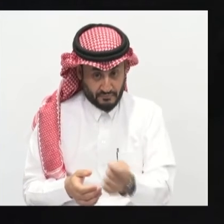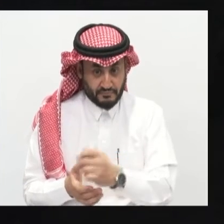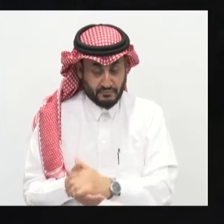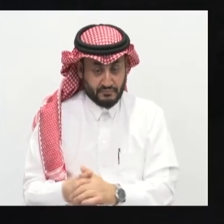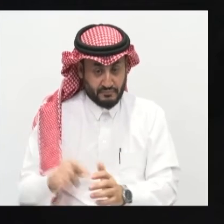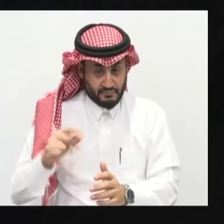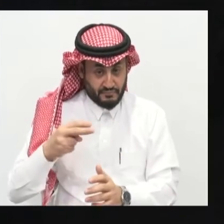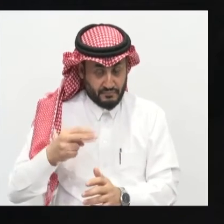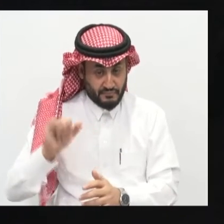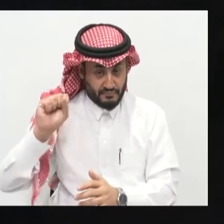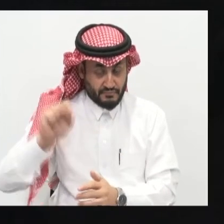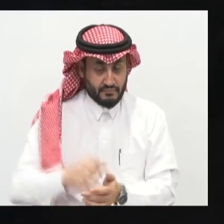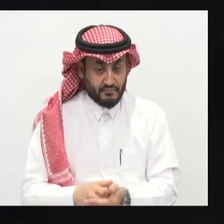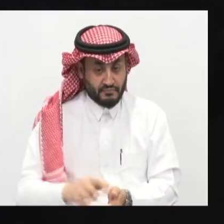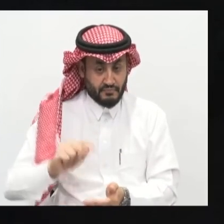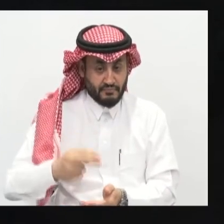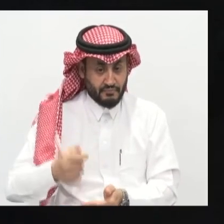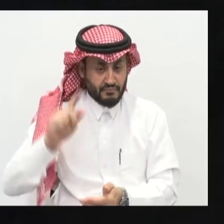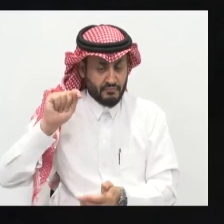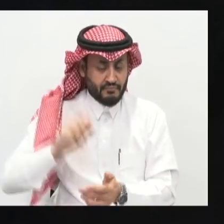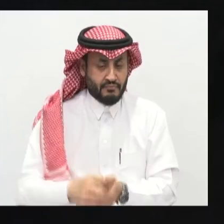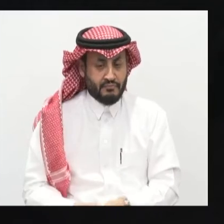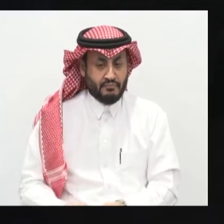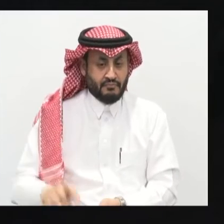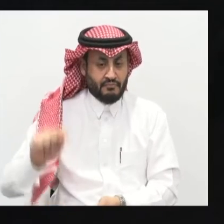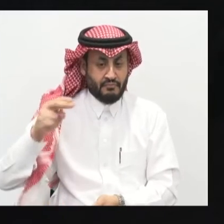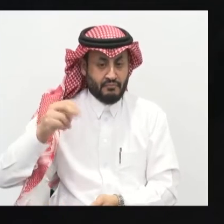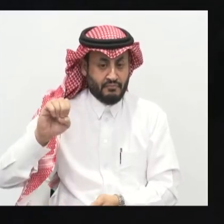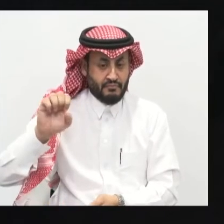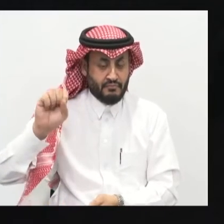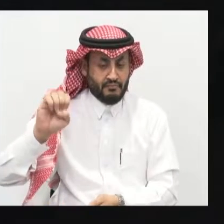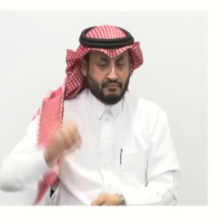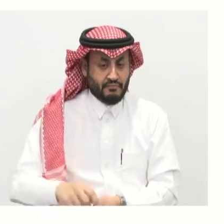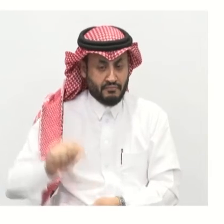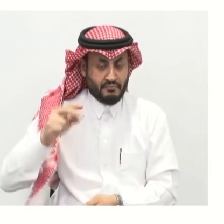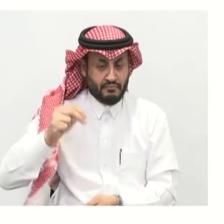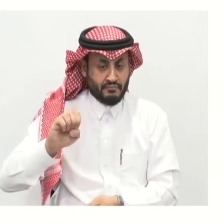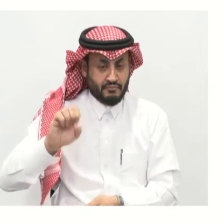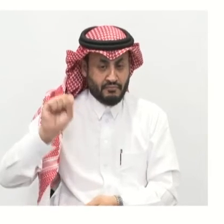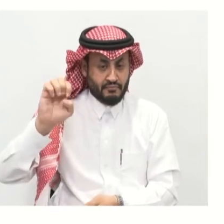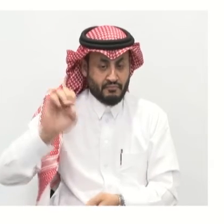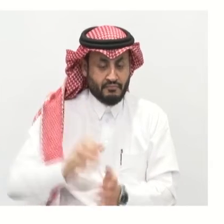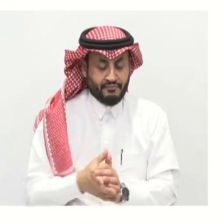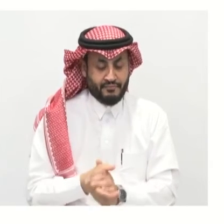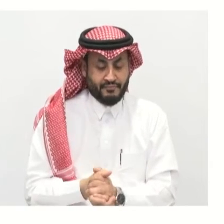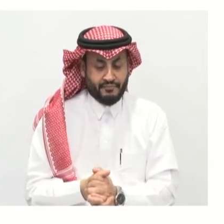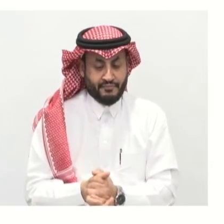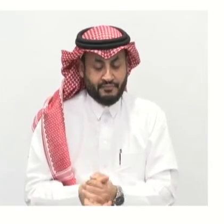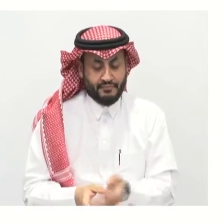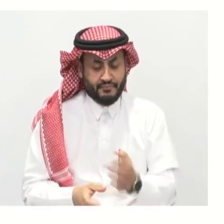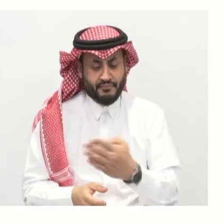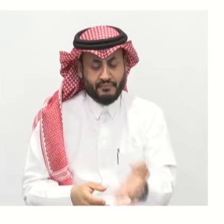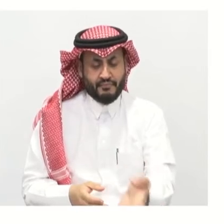this, that, these, and those in the blanks. Ready? Okay. So here we have a